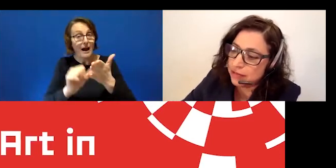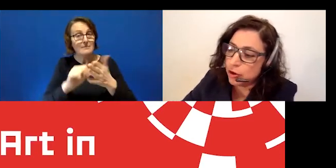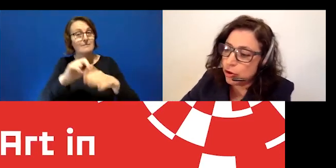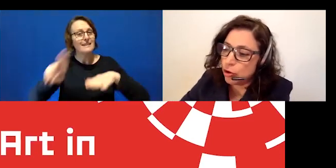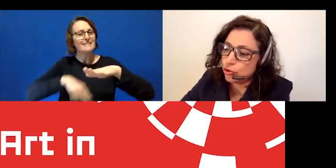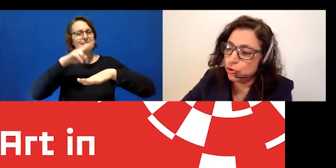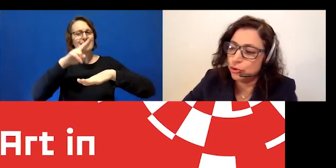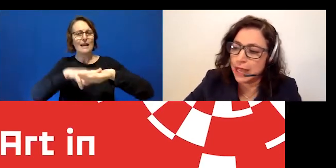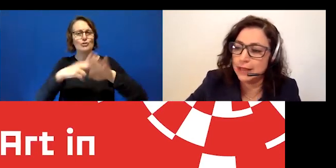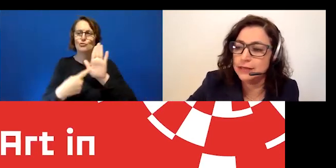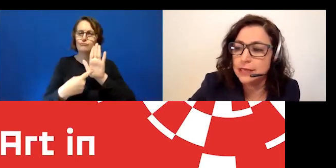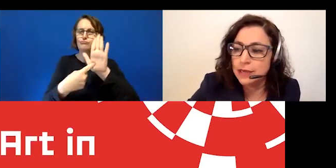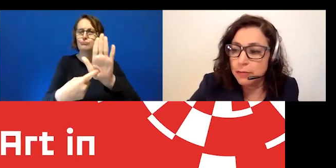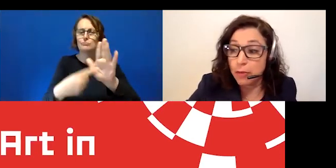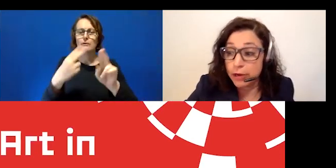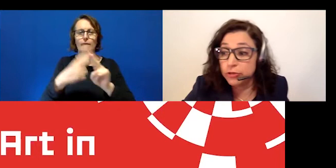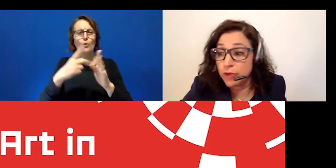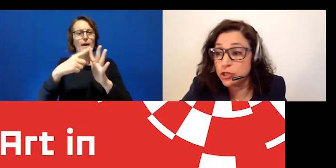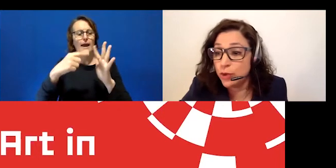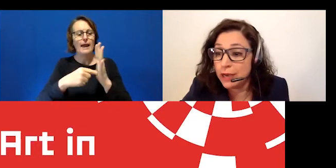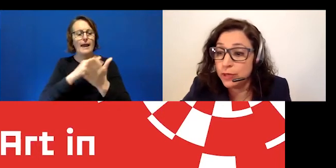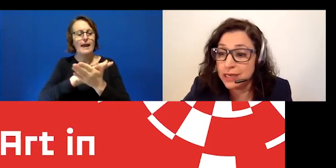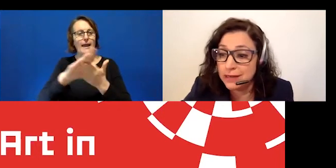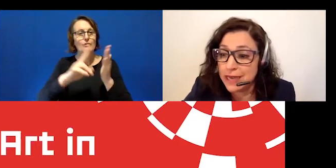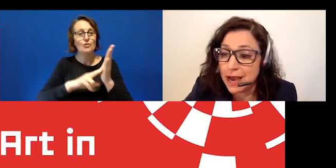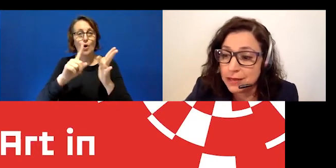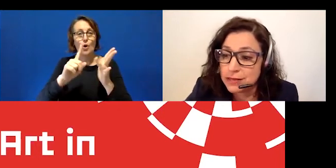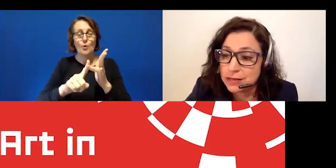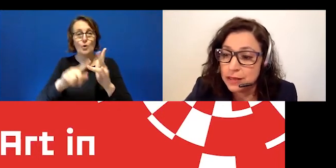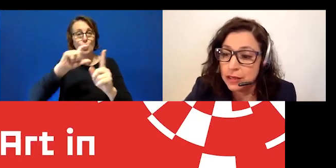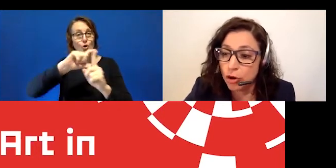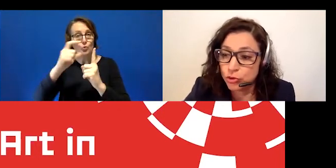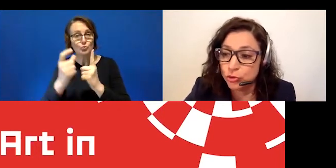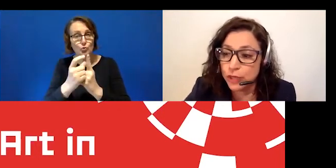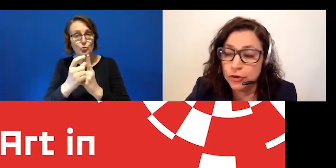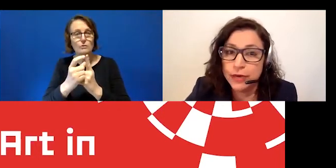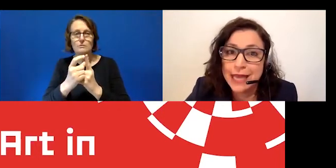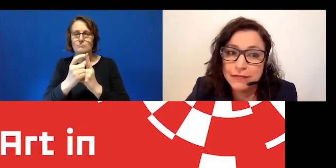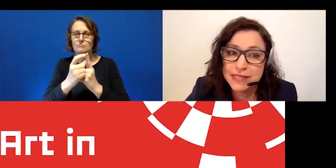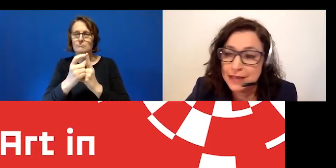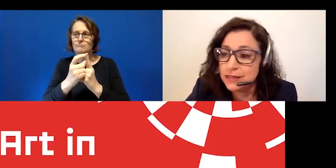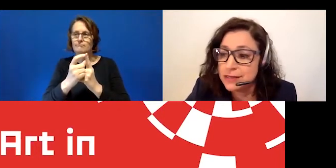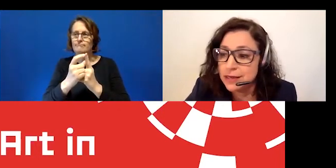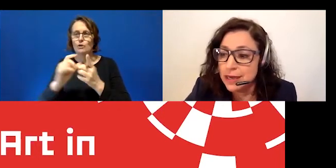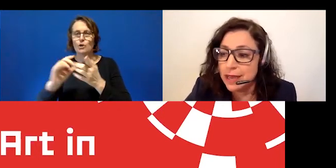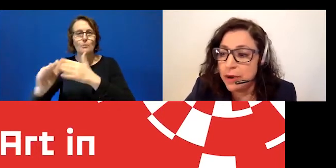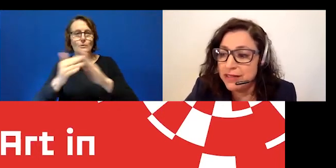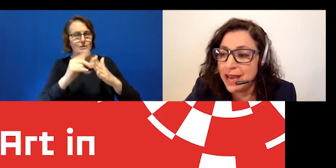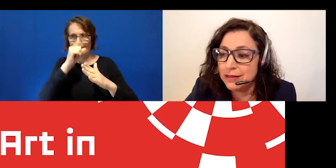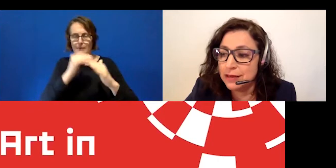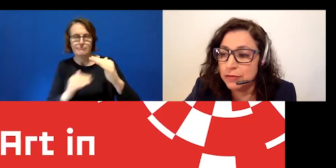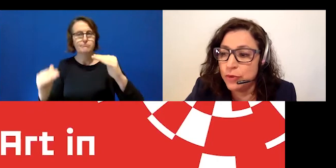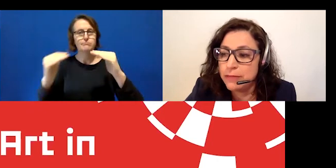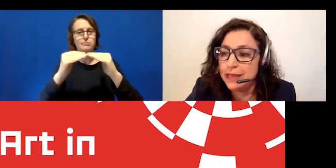for ethnocultural and migrant racial equity in the arts, cultural and creative sectors. And by